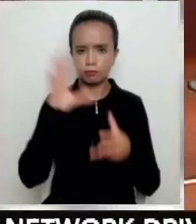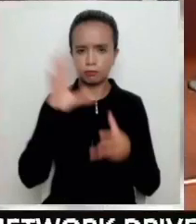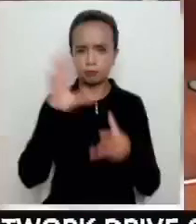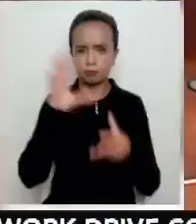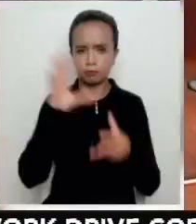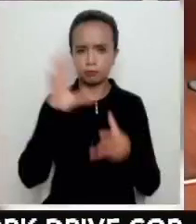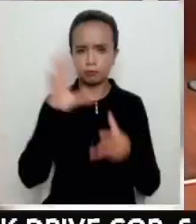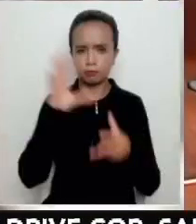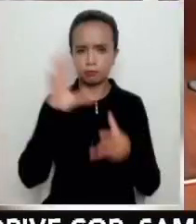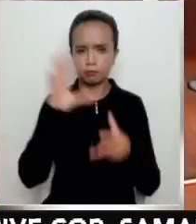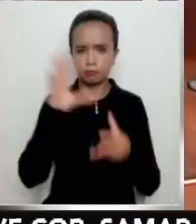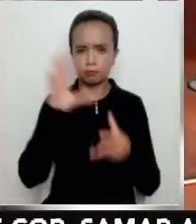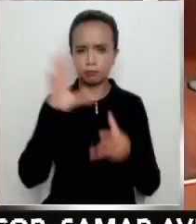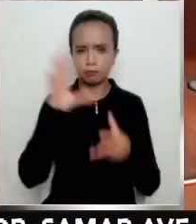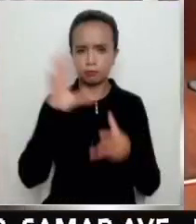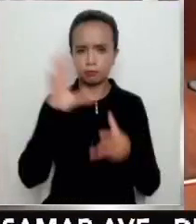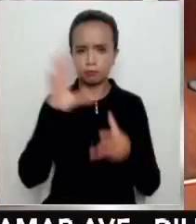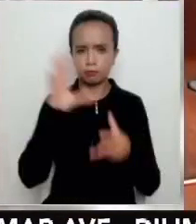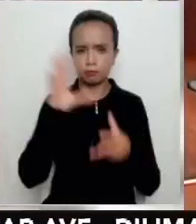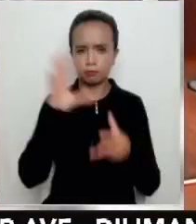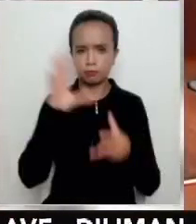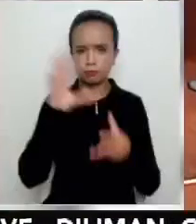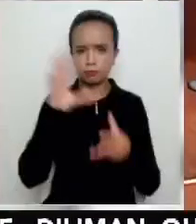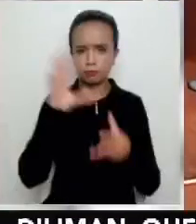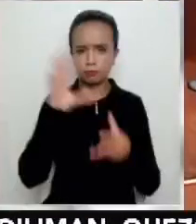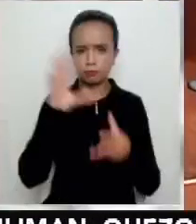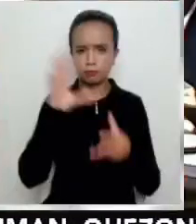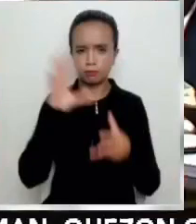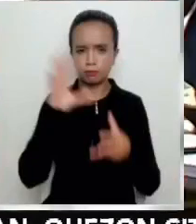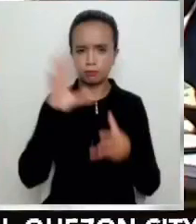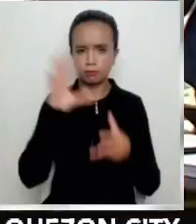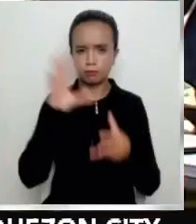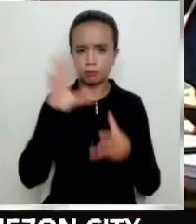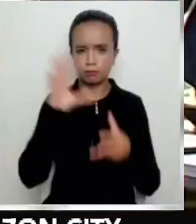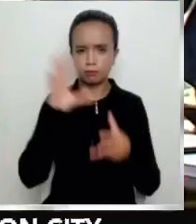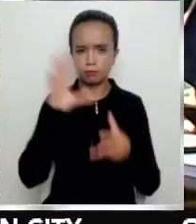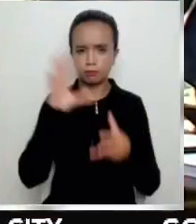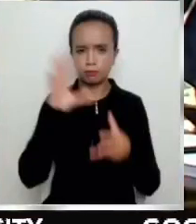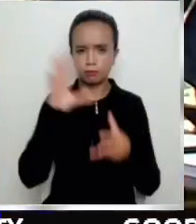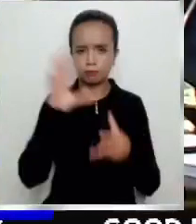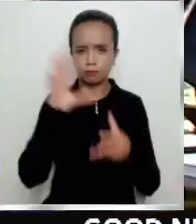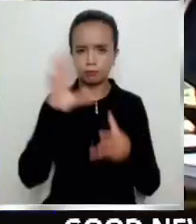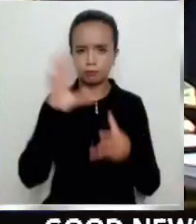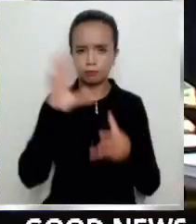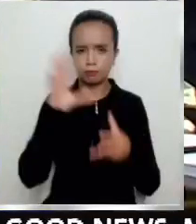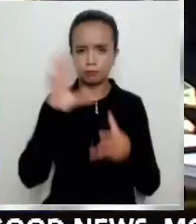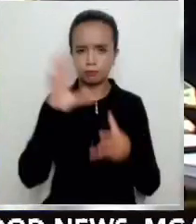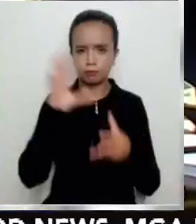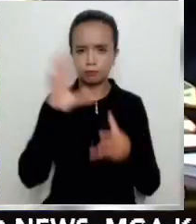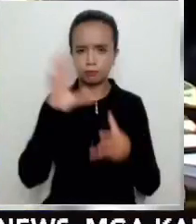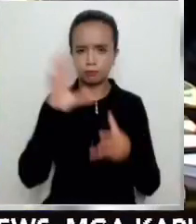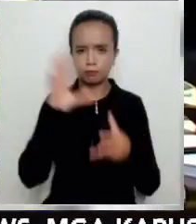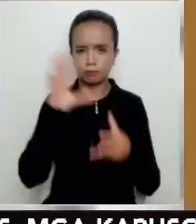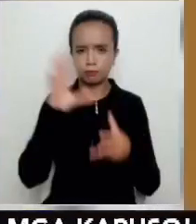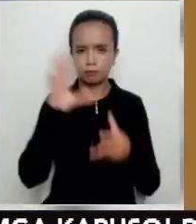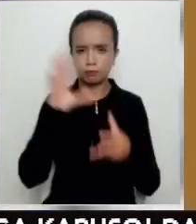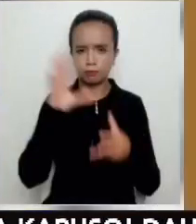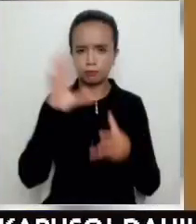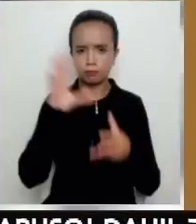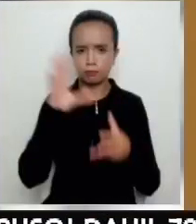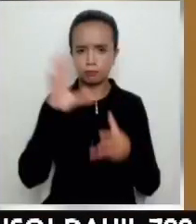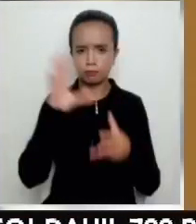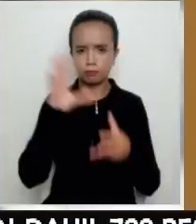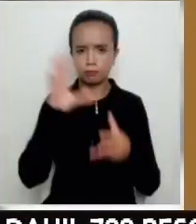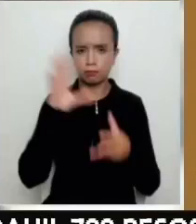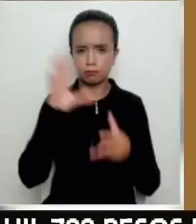ni na Bea at Dennis sa story conference. Looking forward na silang magkatrabaho muli after 20 years. Siguro ngayon yung